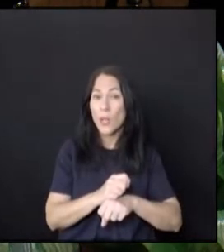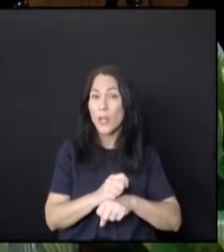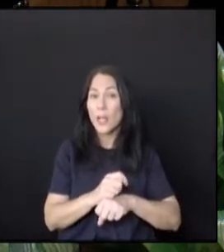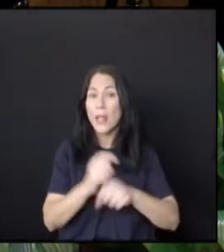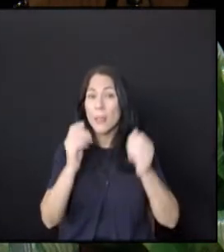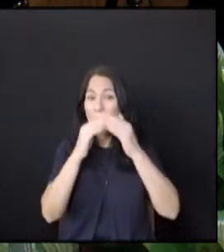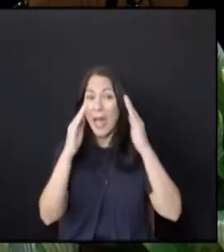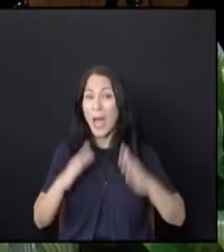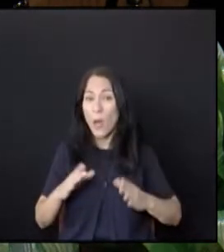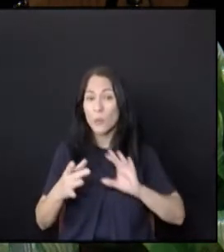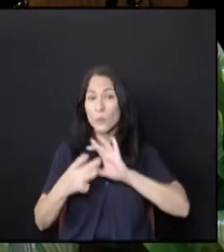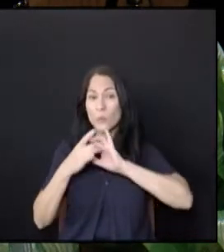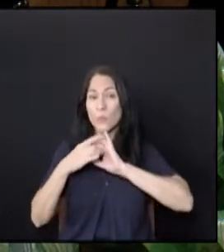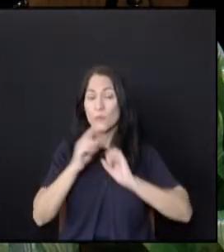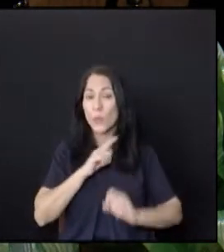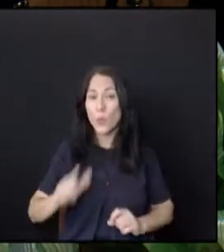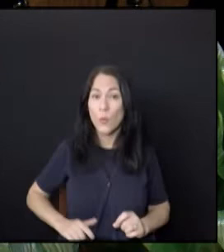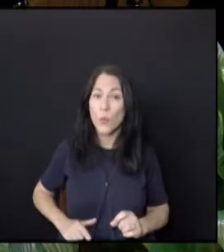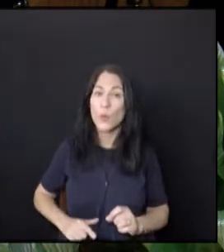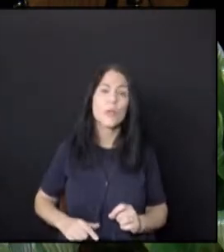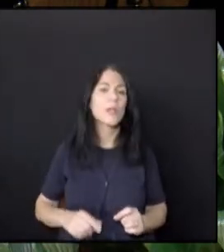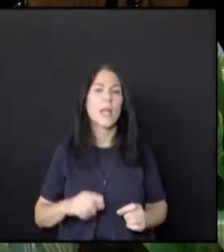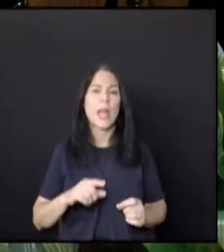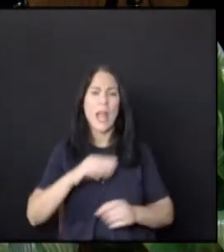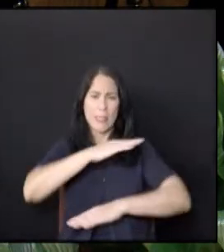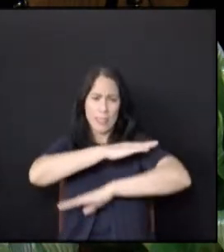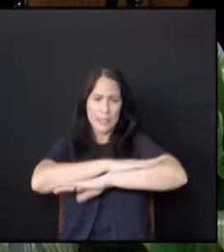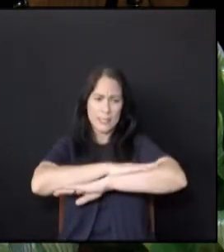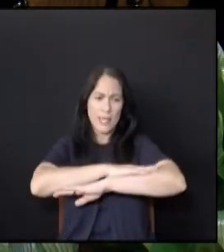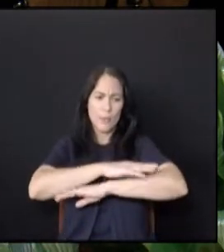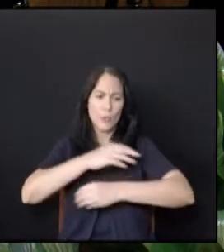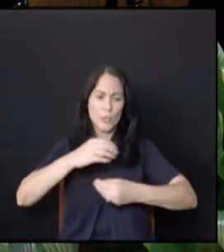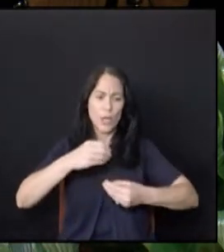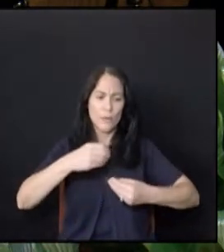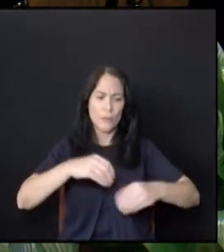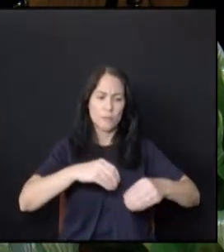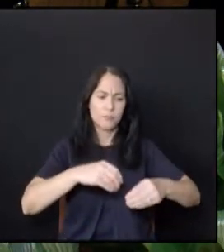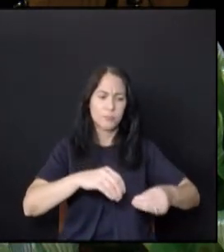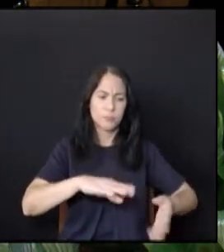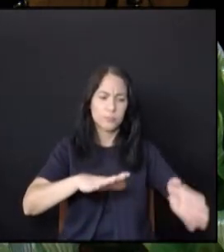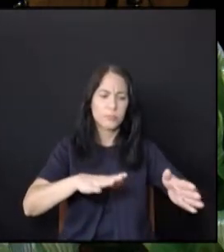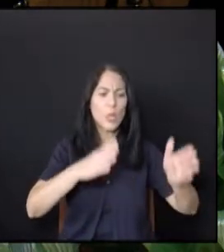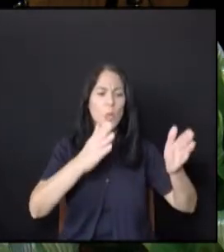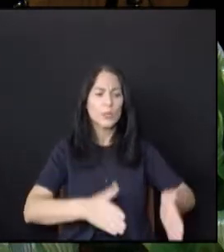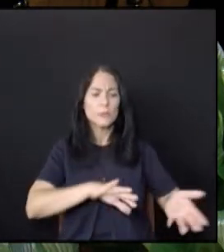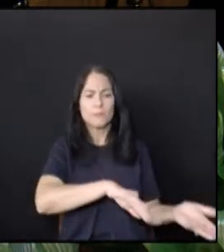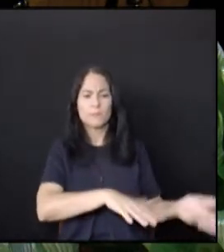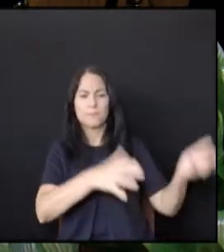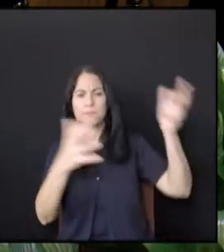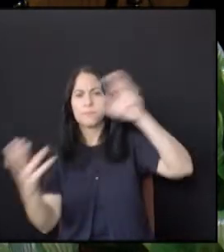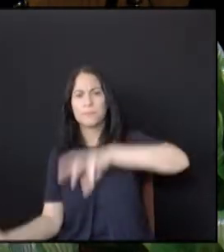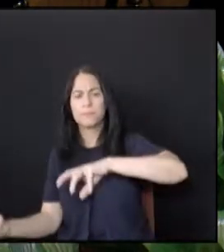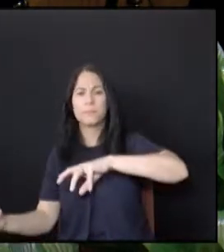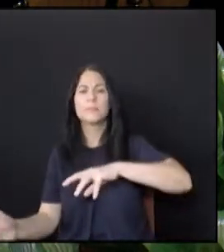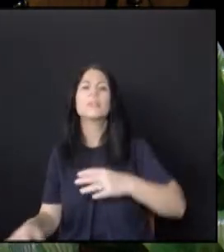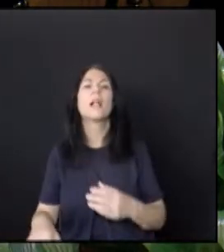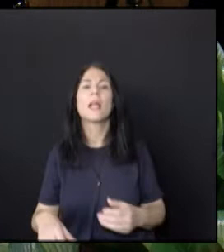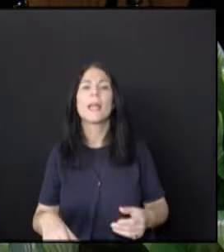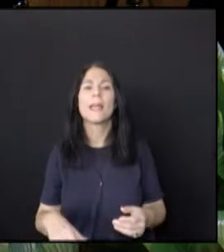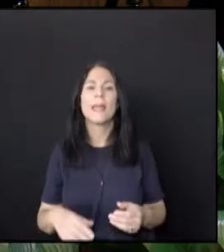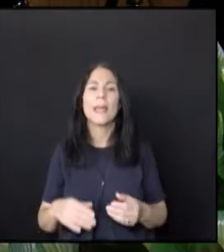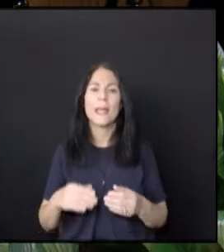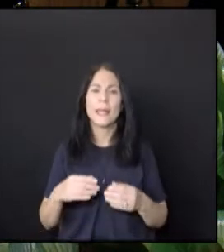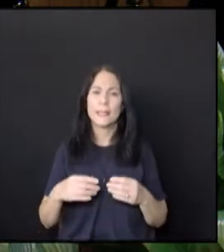house of the Lord. And once there, overturning the tables of the money changers, he shares with us the shattered and the